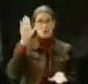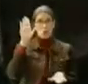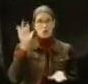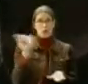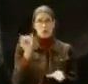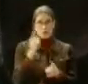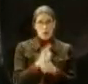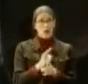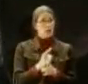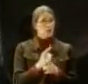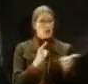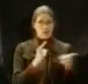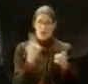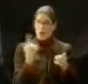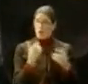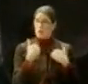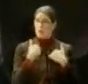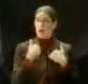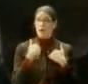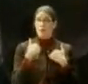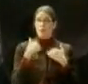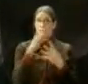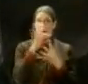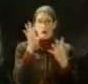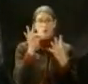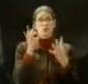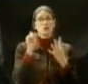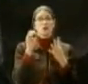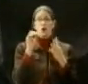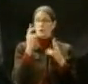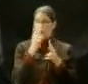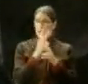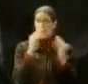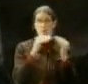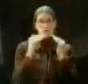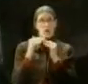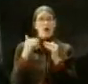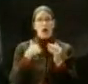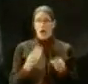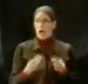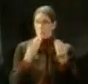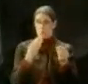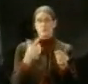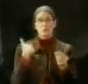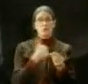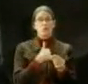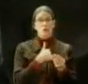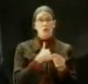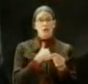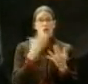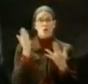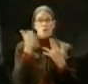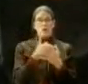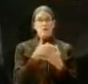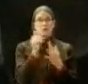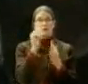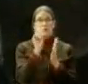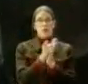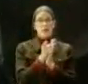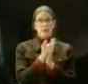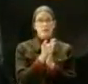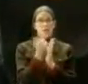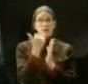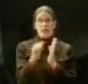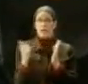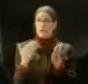have always had that option, Well, yes, sir. In the interest of fairness, I so move that we take a recess for 10 minutes, and any